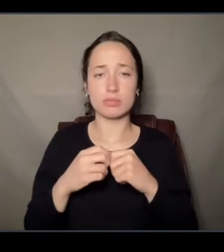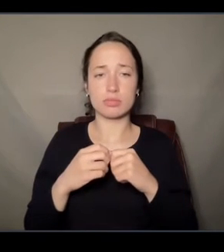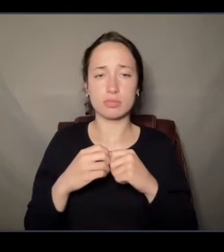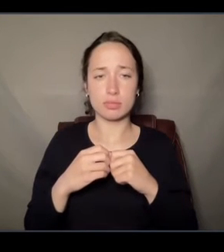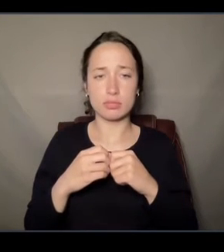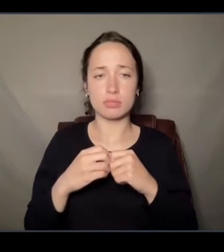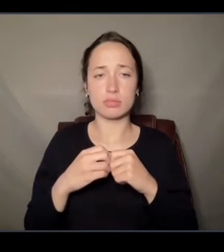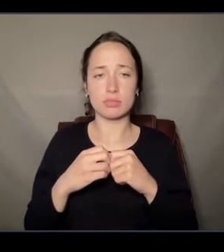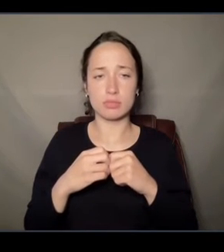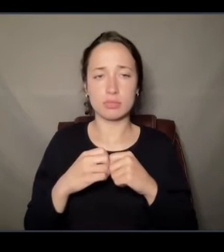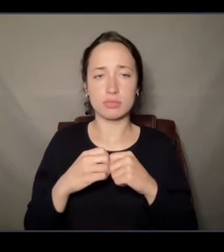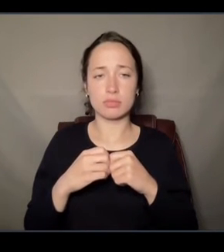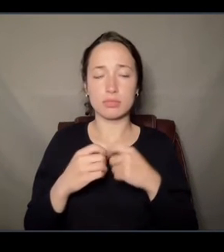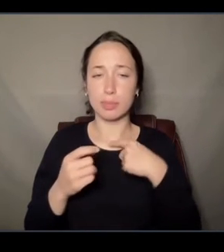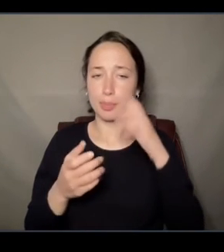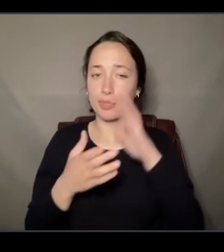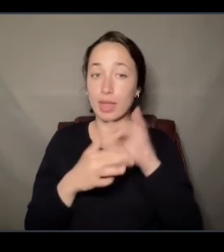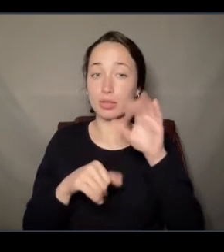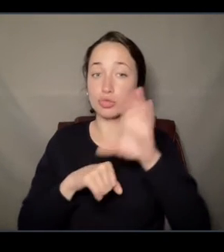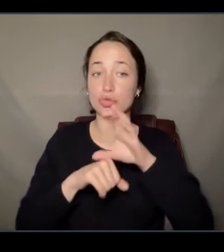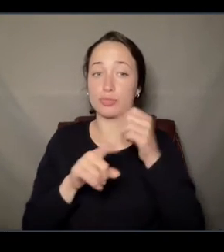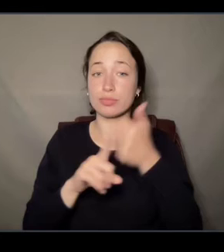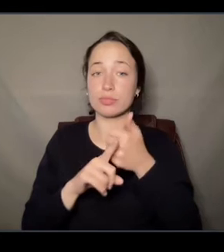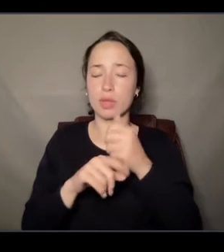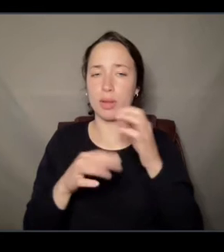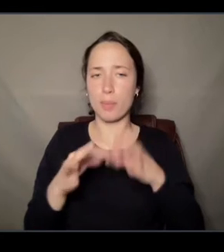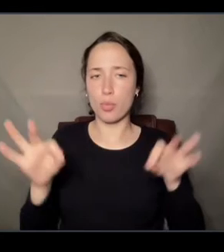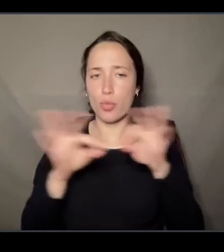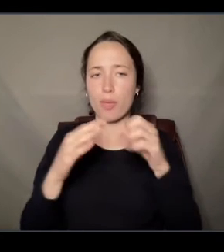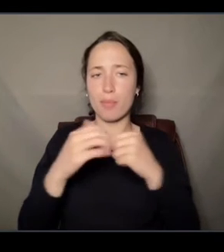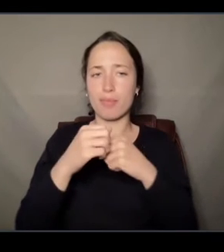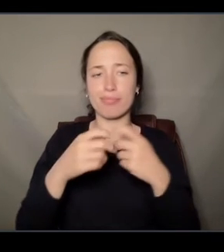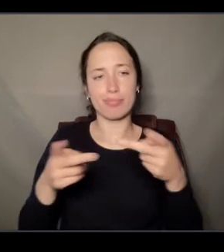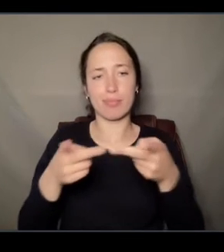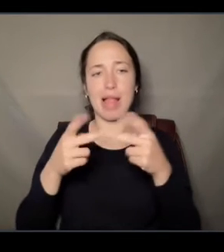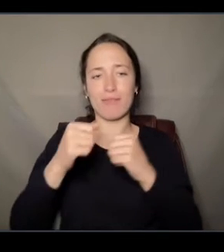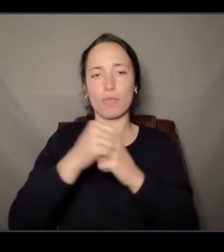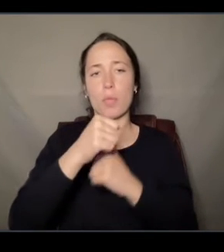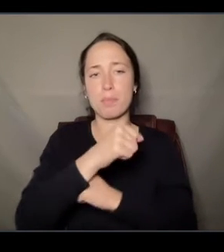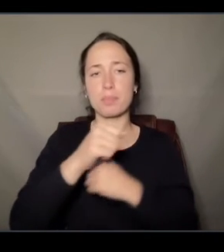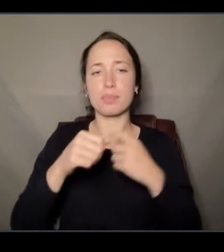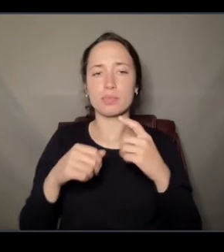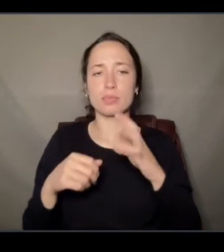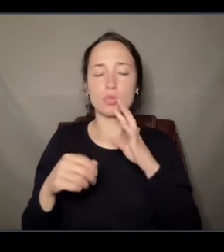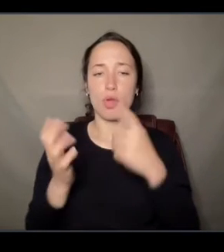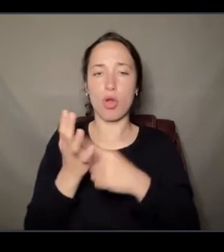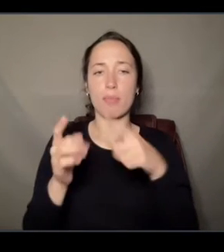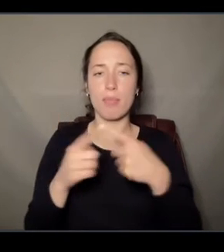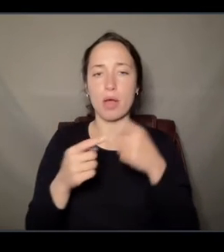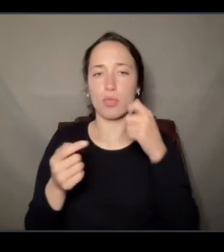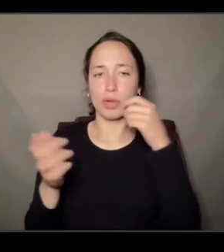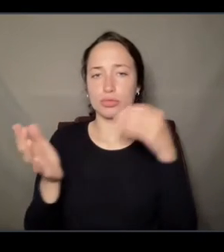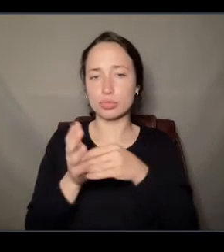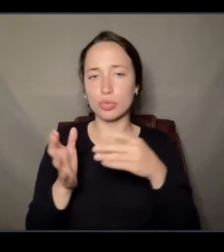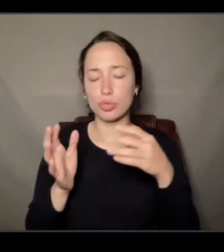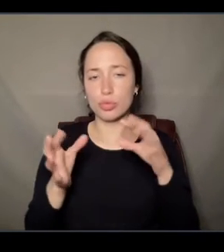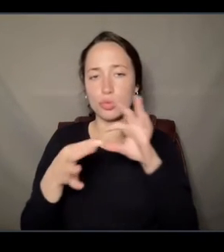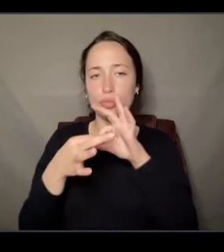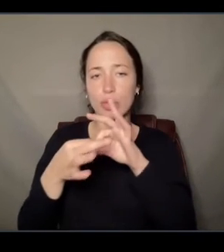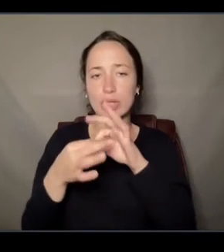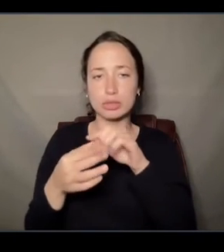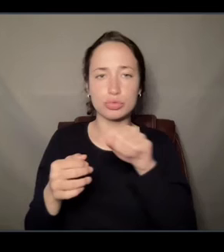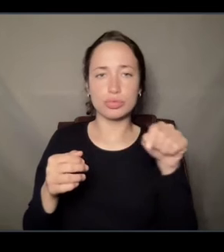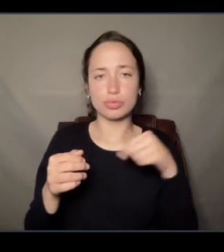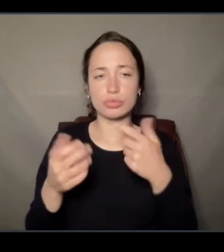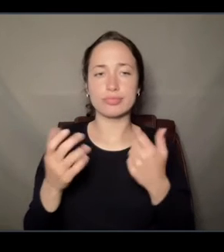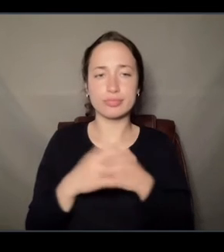well. I believe that church is an important platform to talk about racial